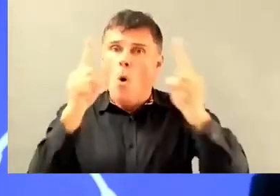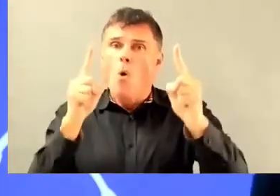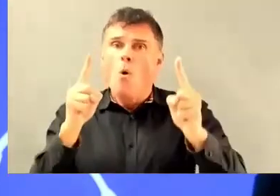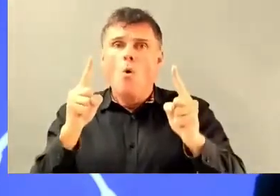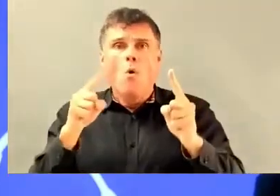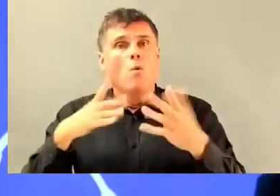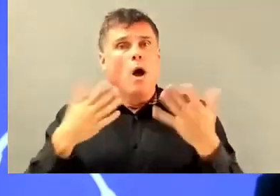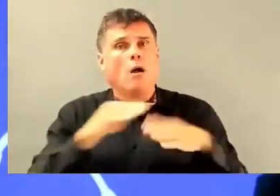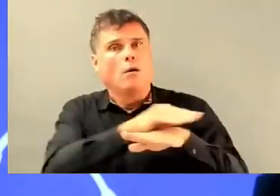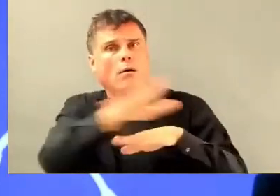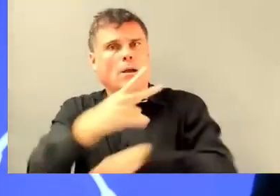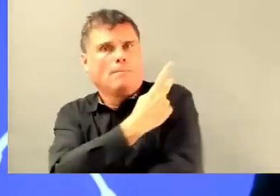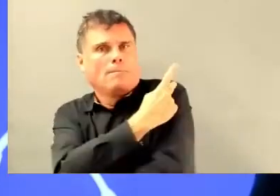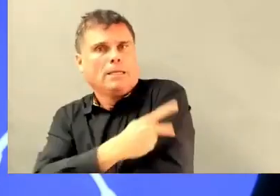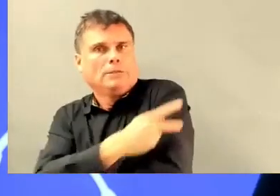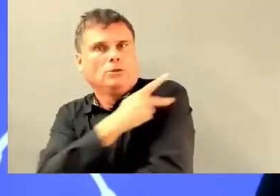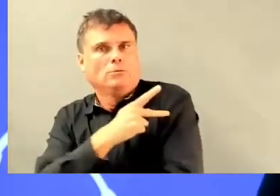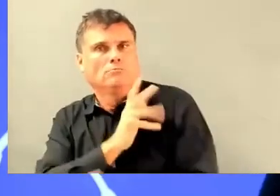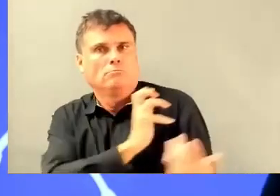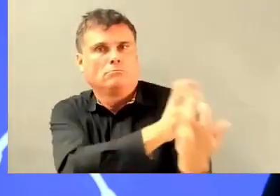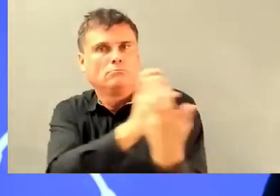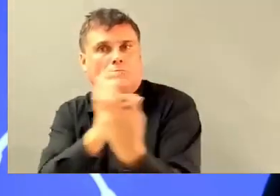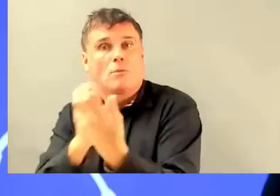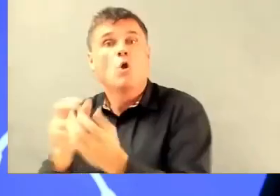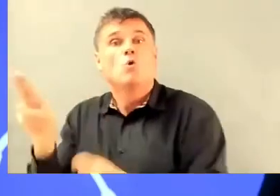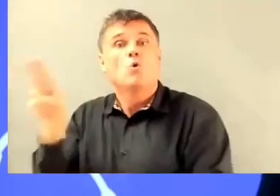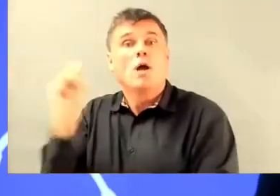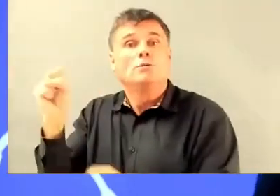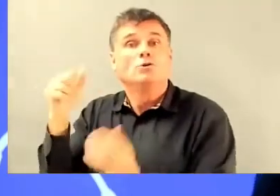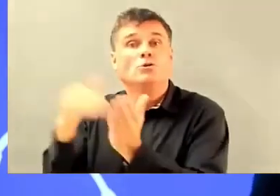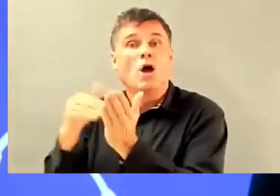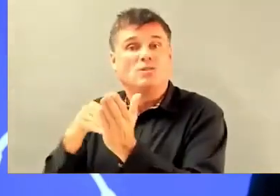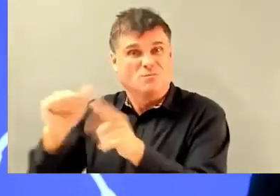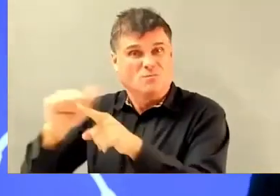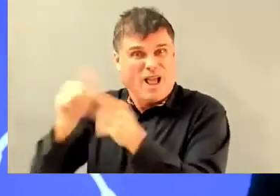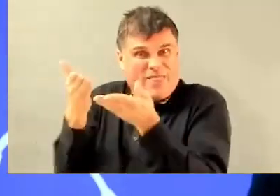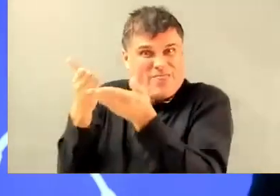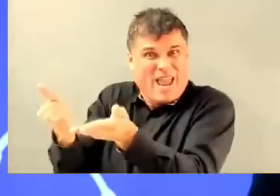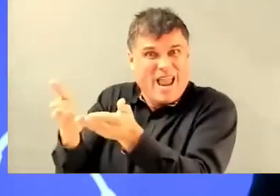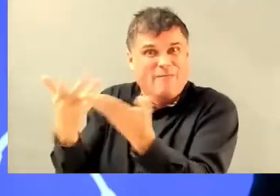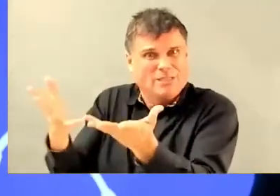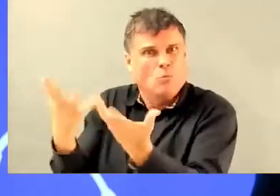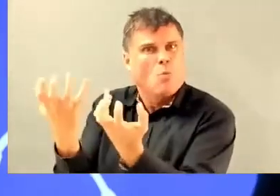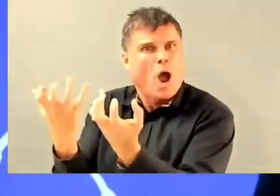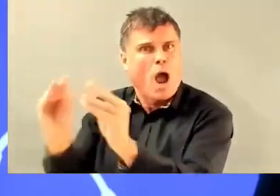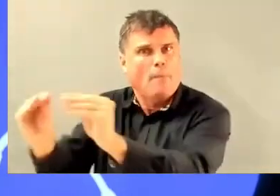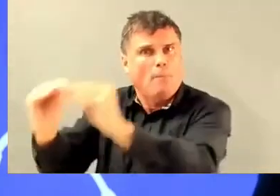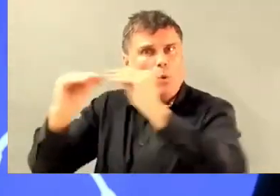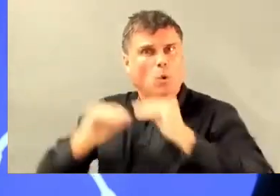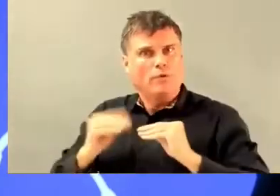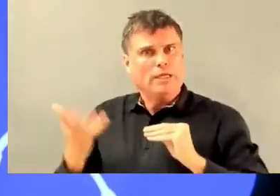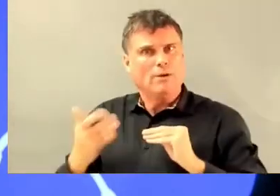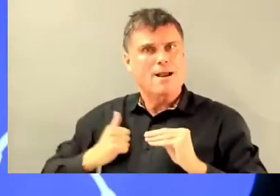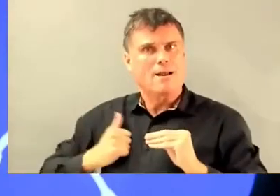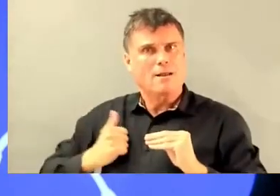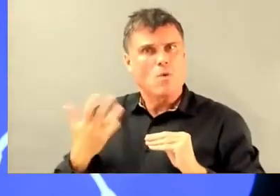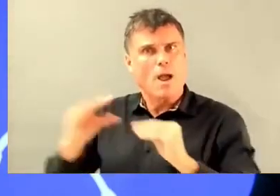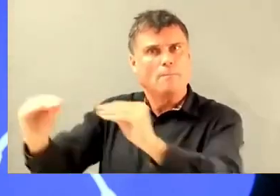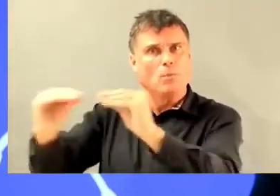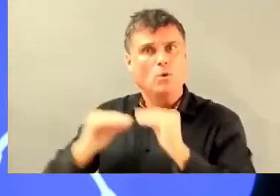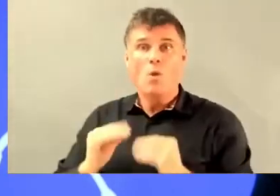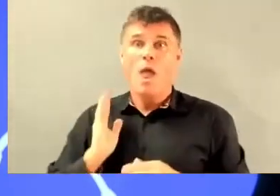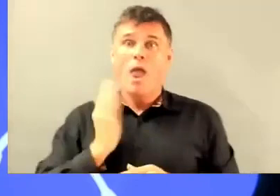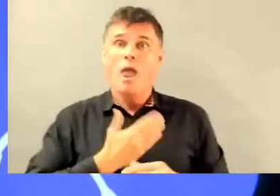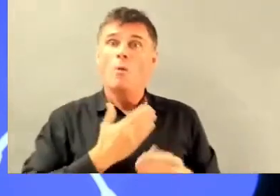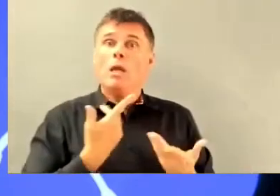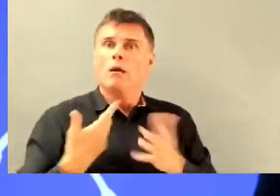doctors in the United States, many of whom wish to come to Canadian jurisdictions to practice here. And we're working with other health ministers. So as you'll recall,